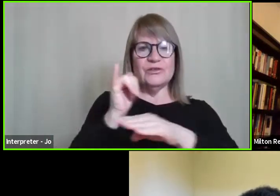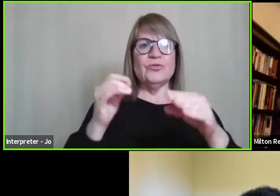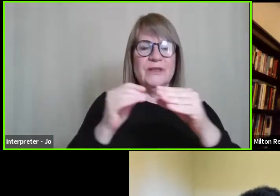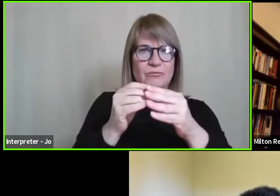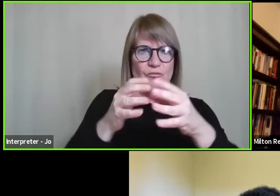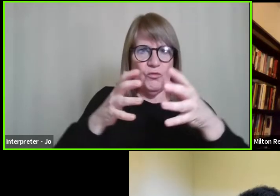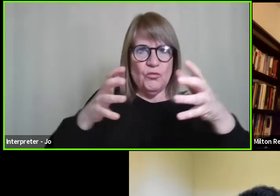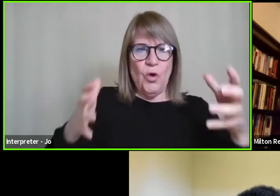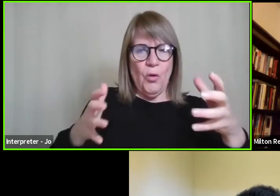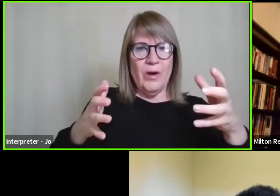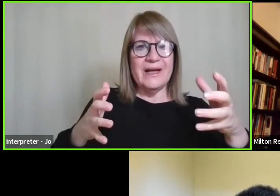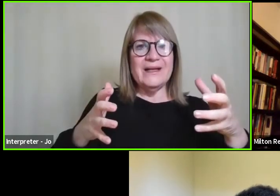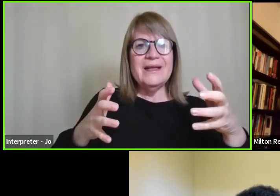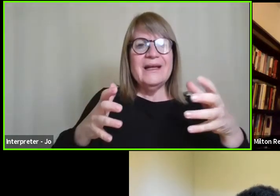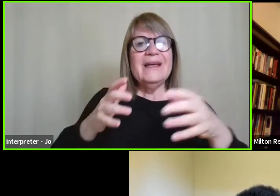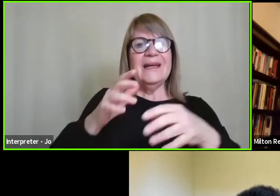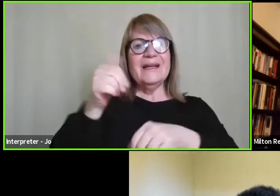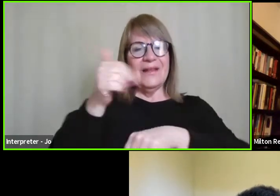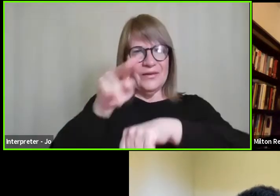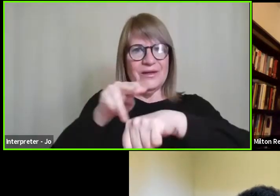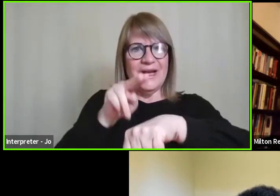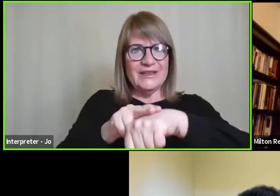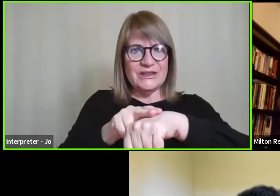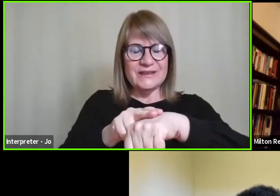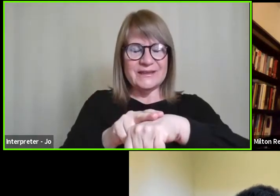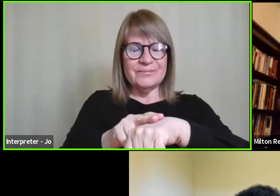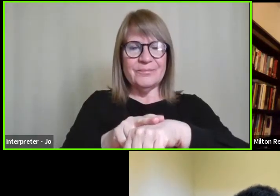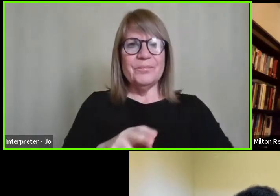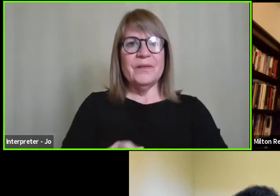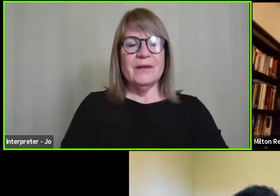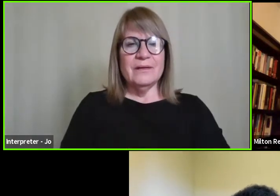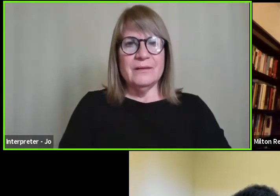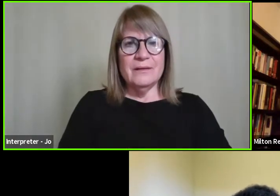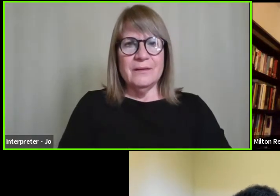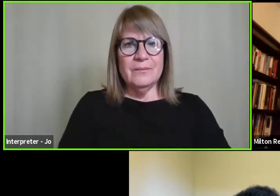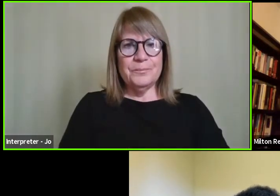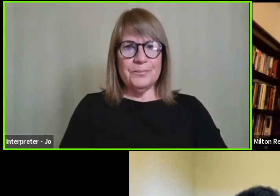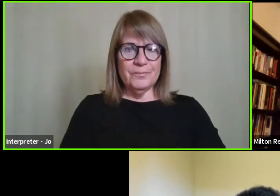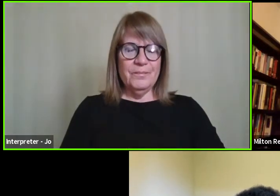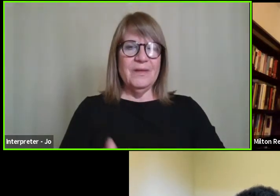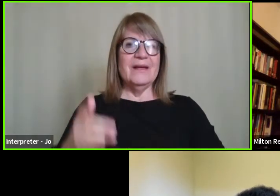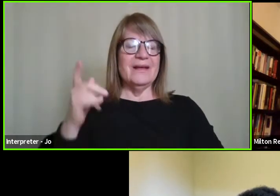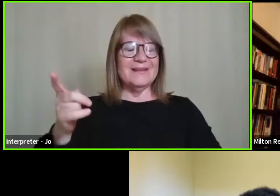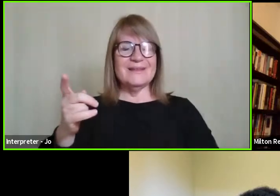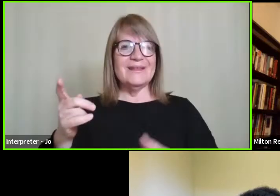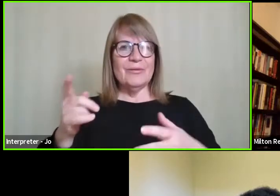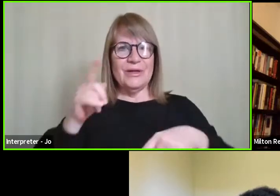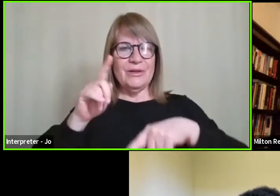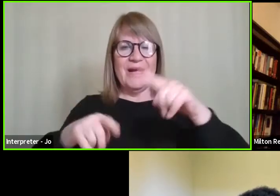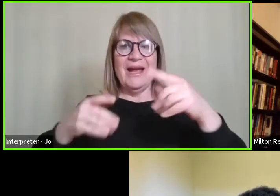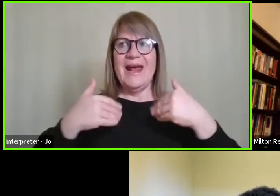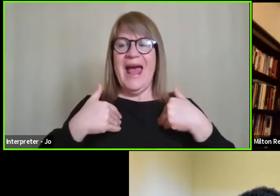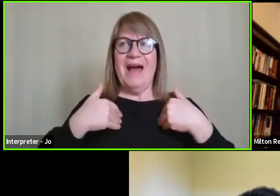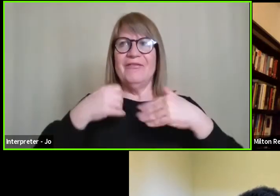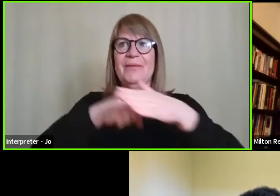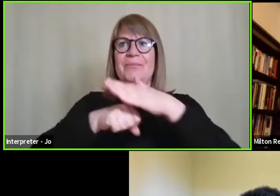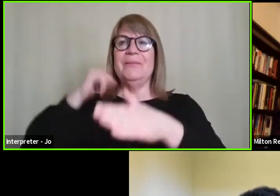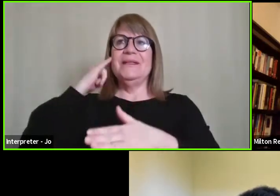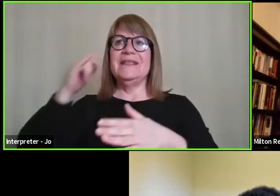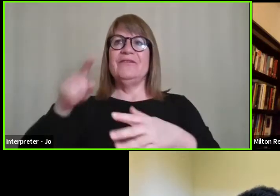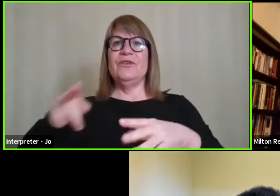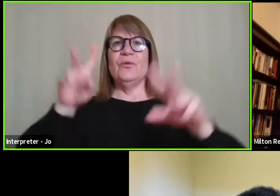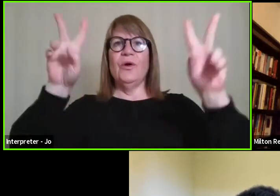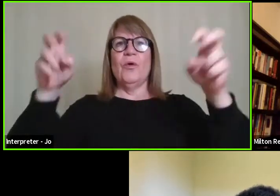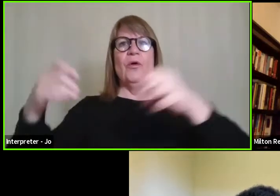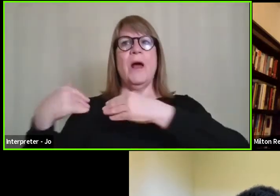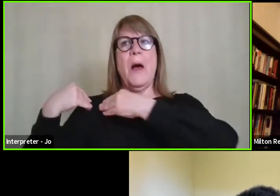and the desire to have quotable and efficient society with quote-unquote people who are not burdensome like that is a market-driven practice and the state